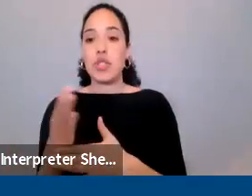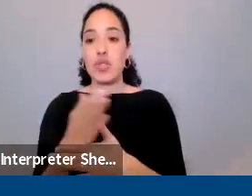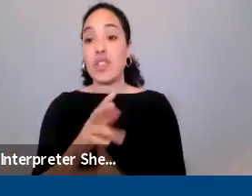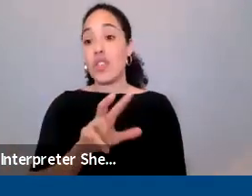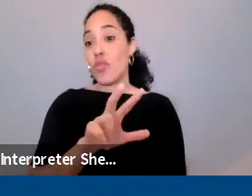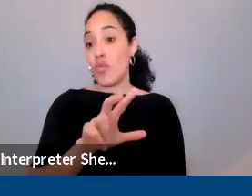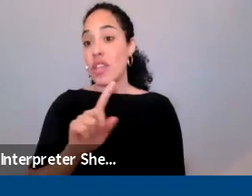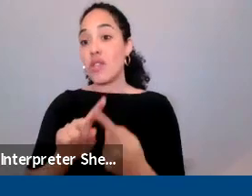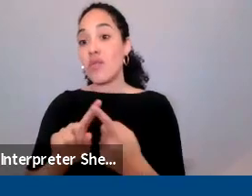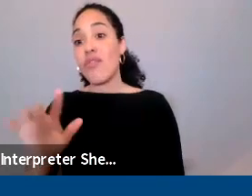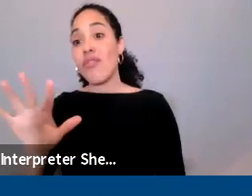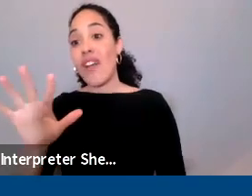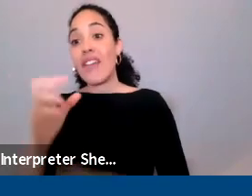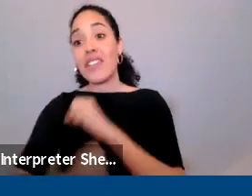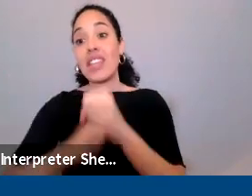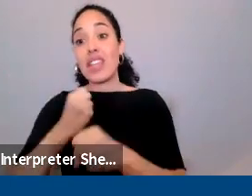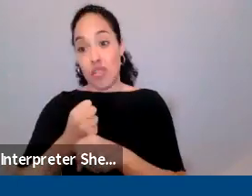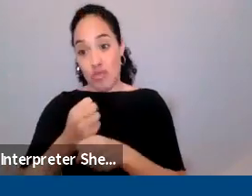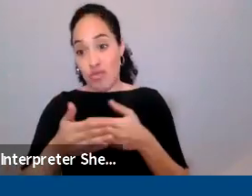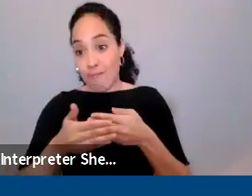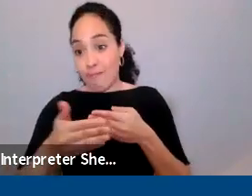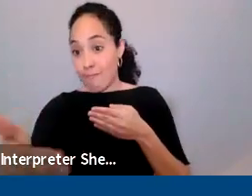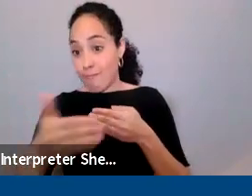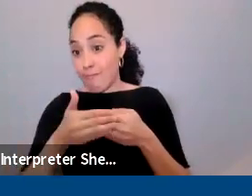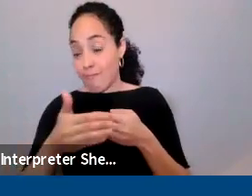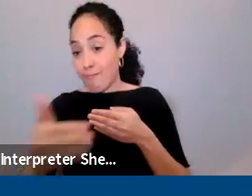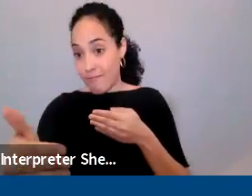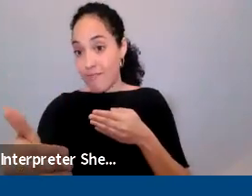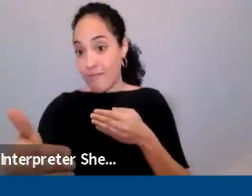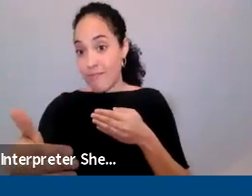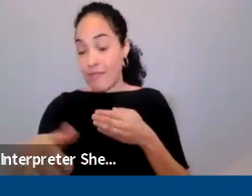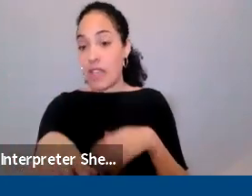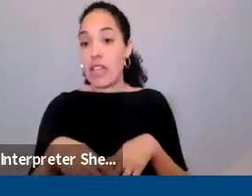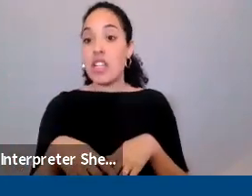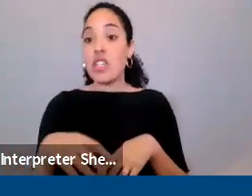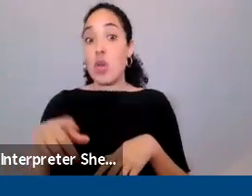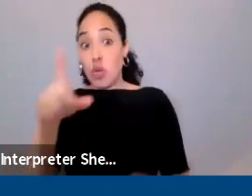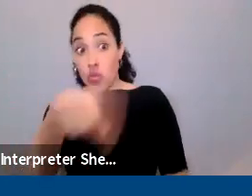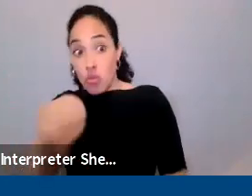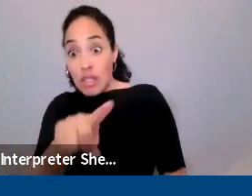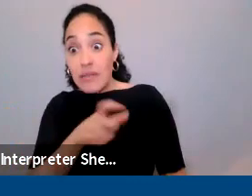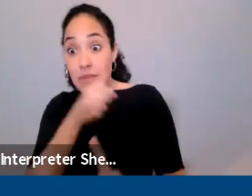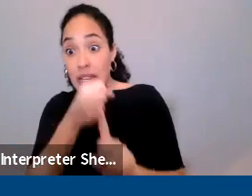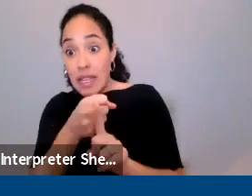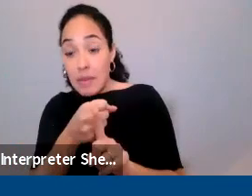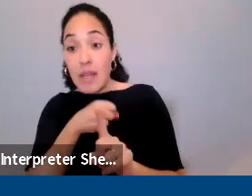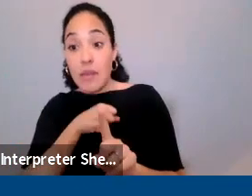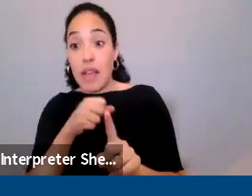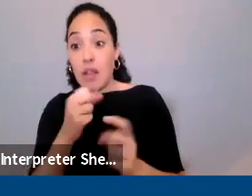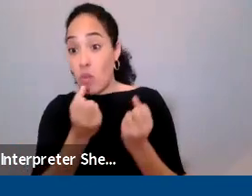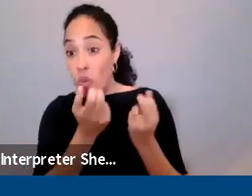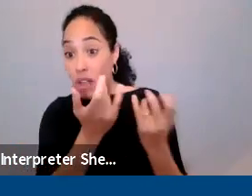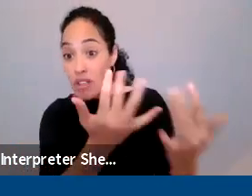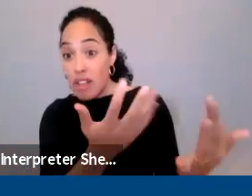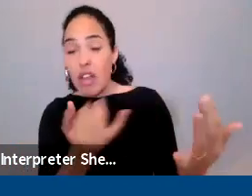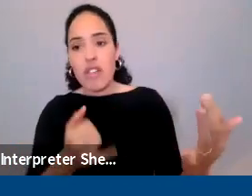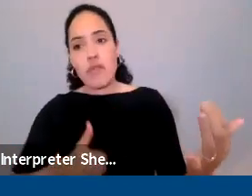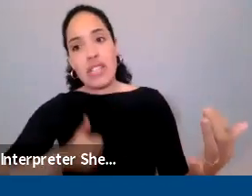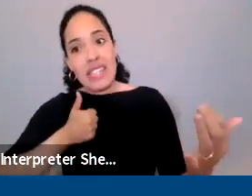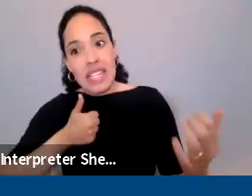happens. So those of you that have been impacted by the wildfire, those of you that live in a community that has